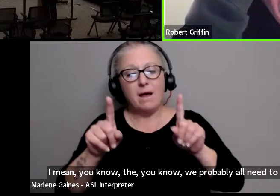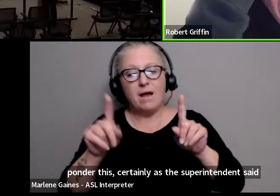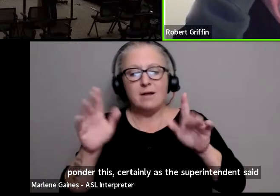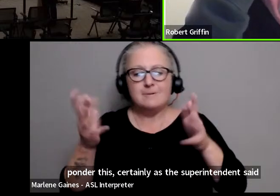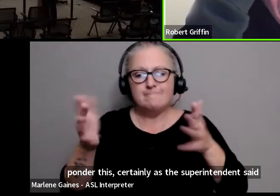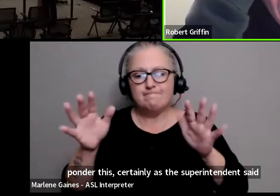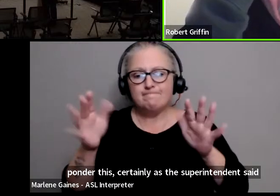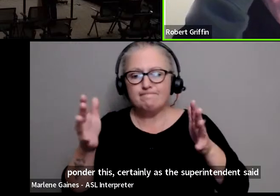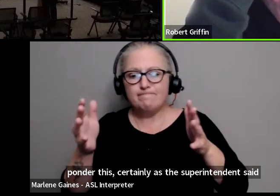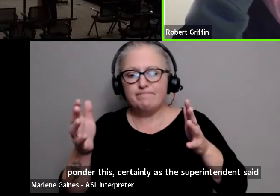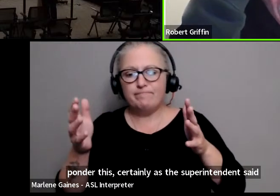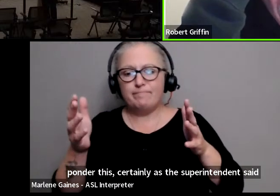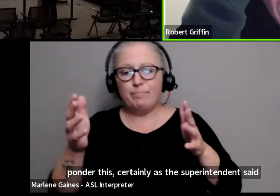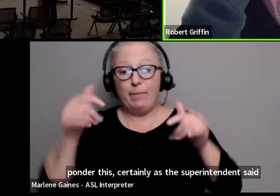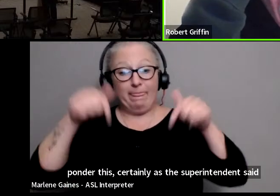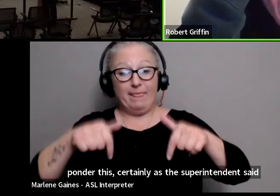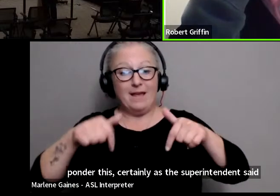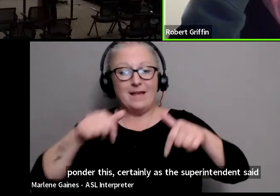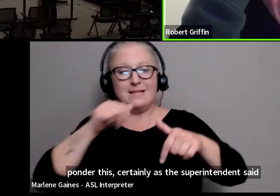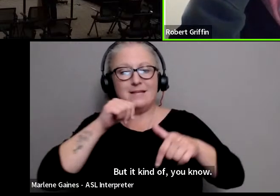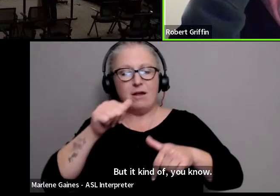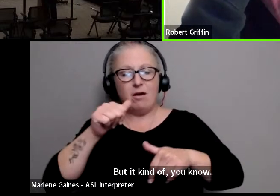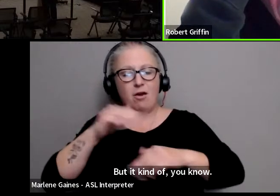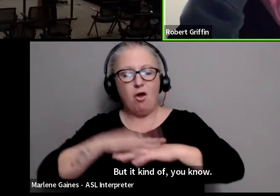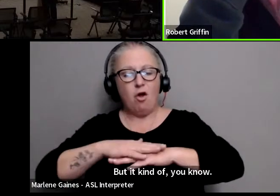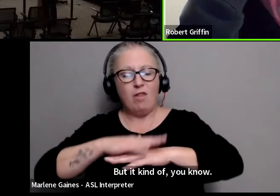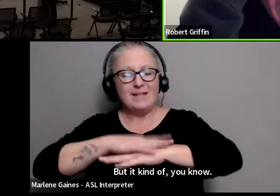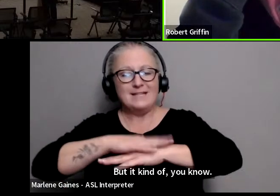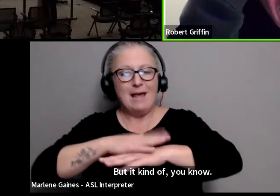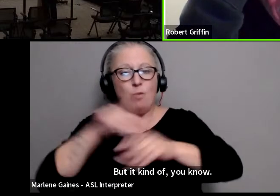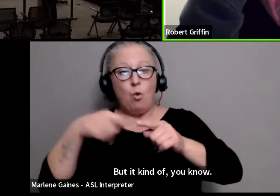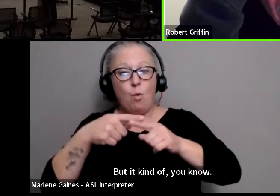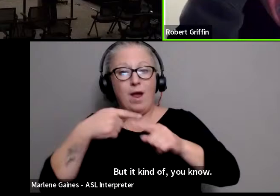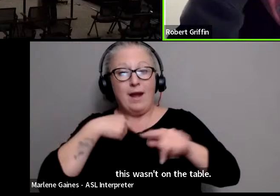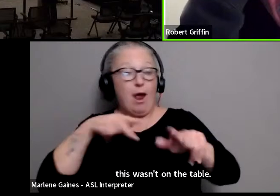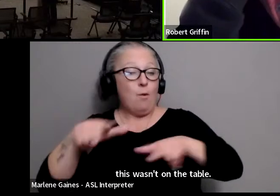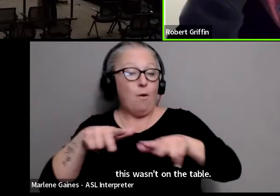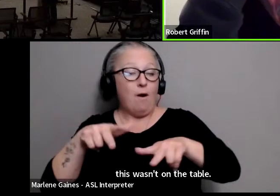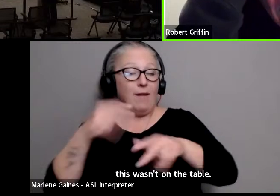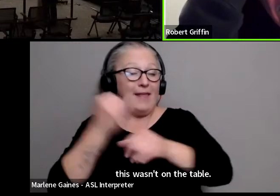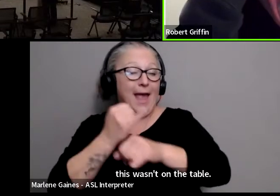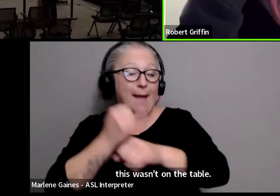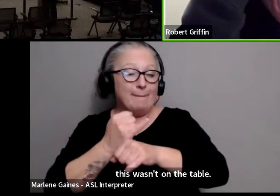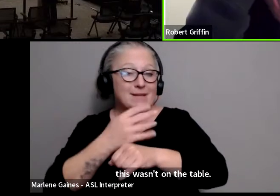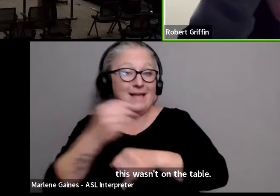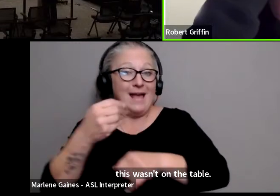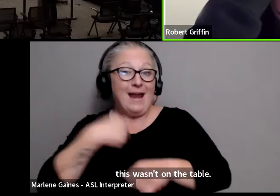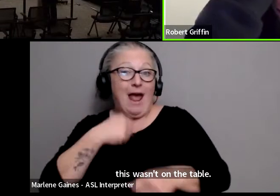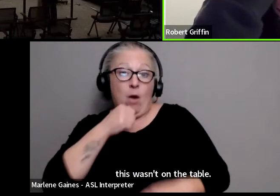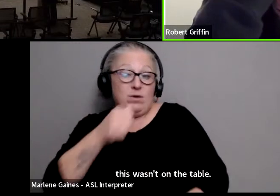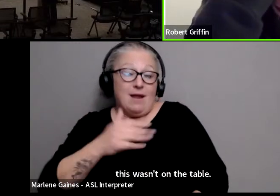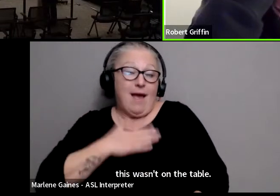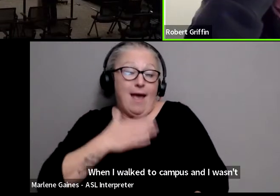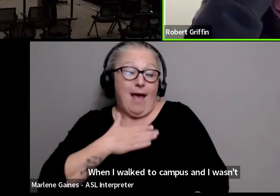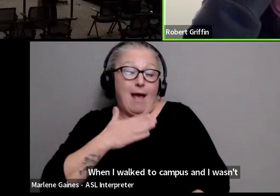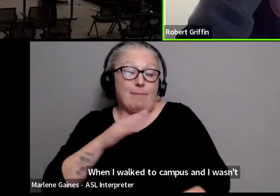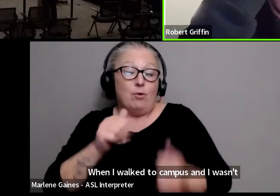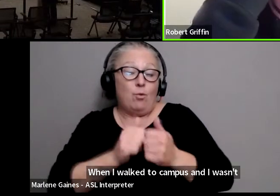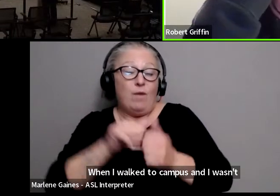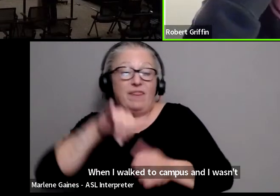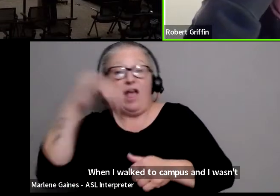of, this wasn't on the table when I walked the campus, and I wasn't happy with the